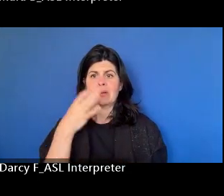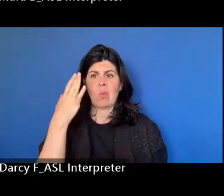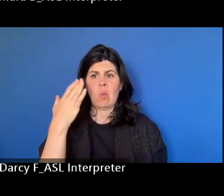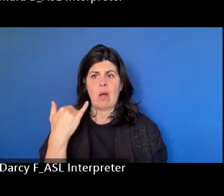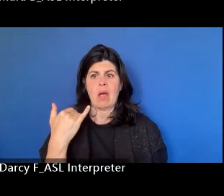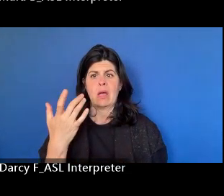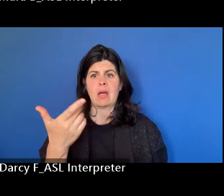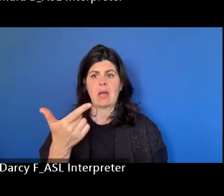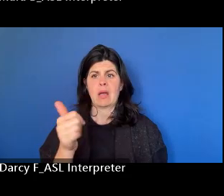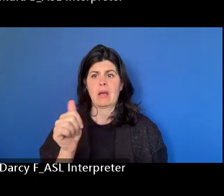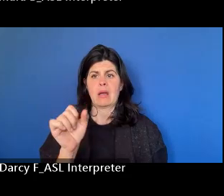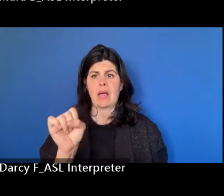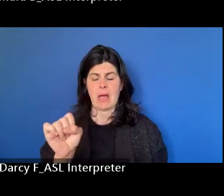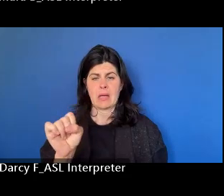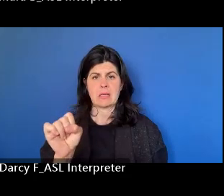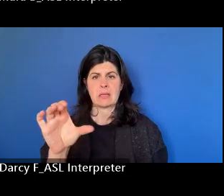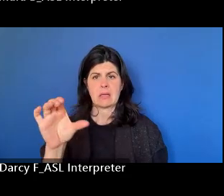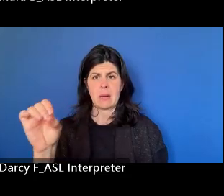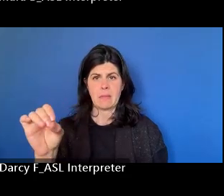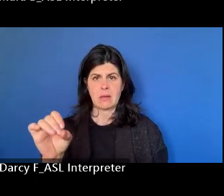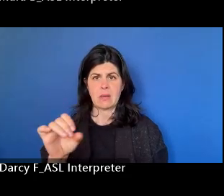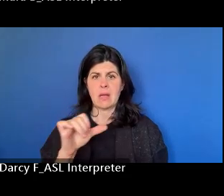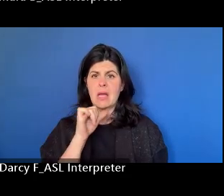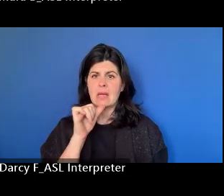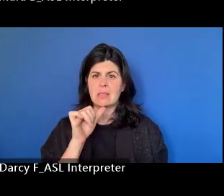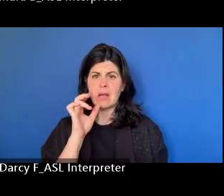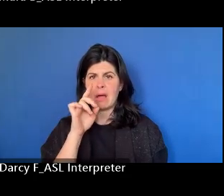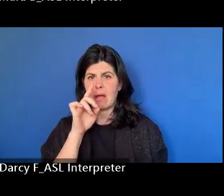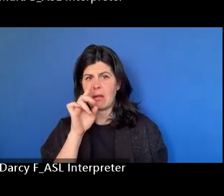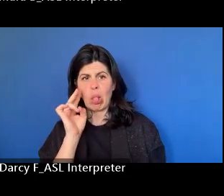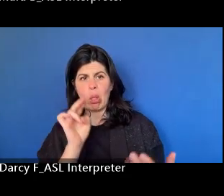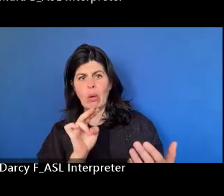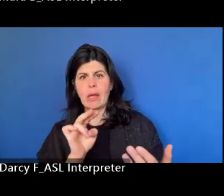gas company is not looking at renewable gas